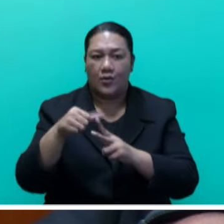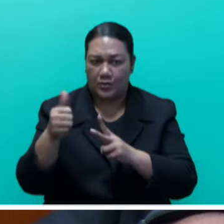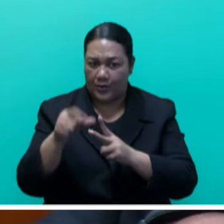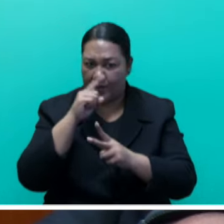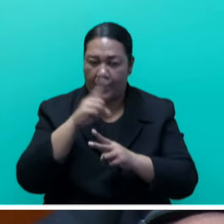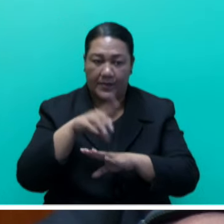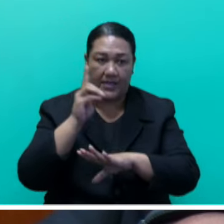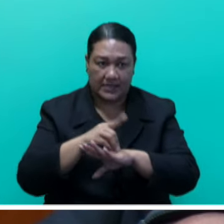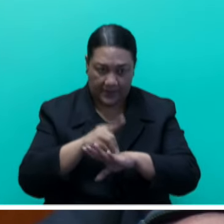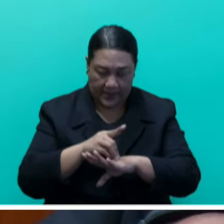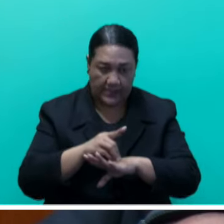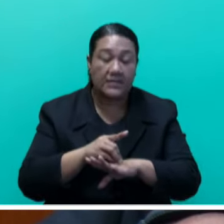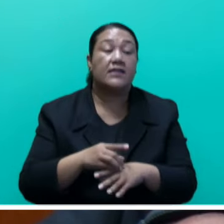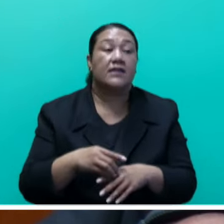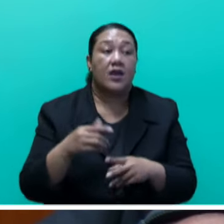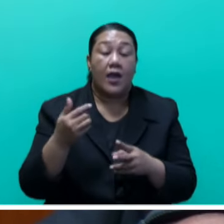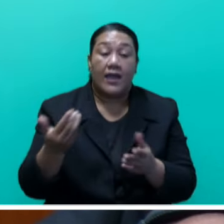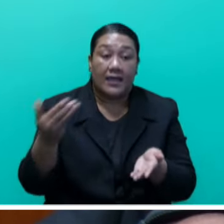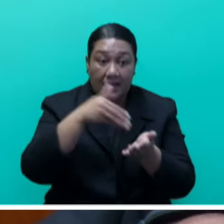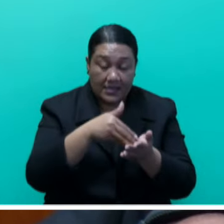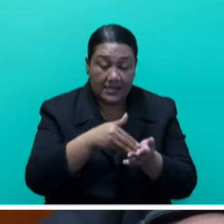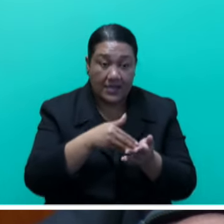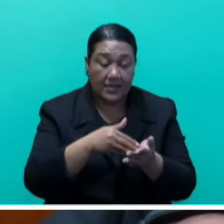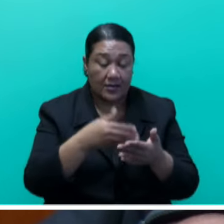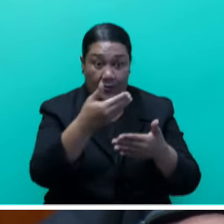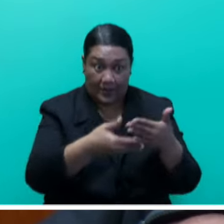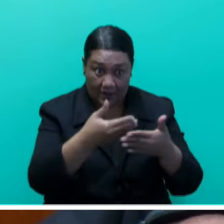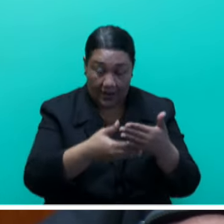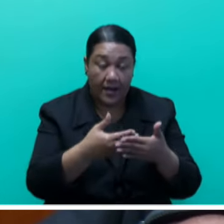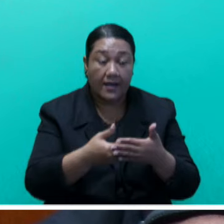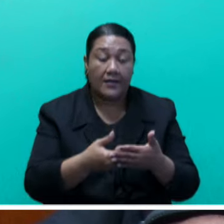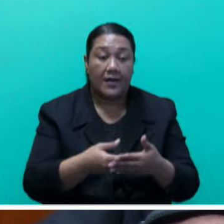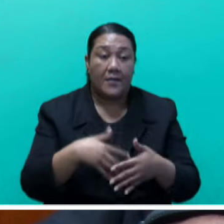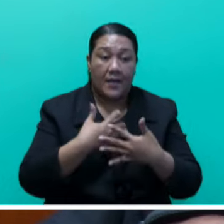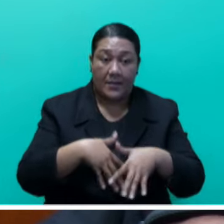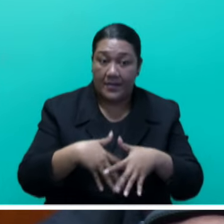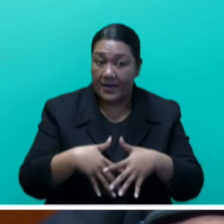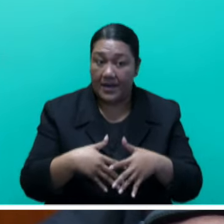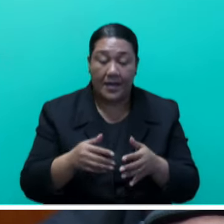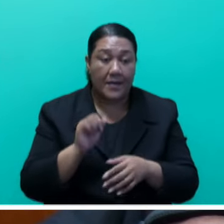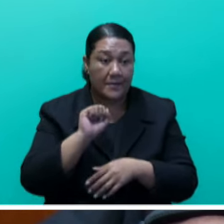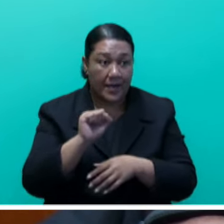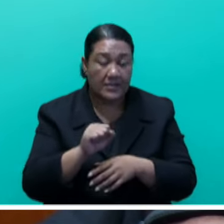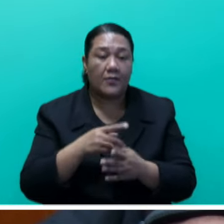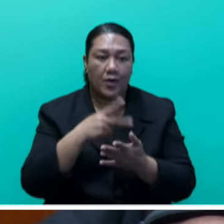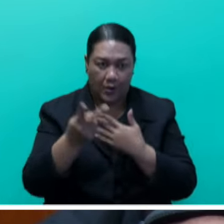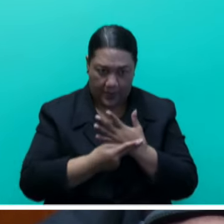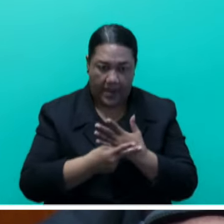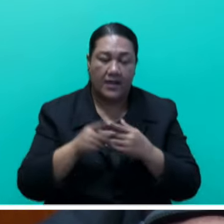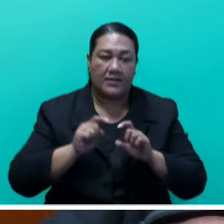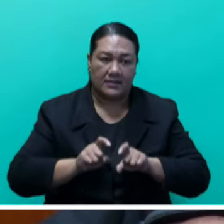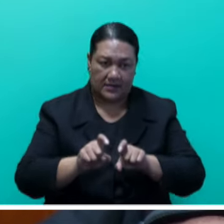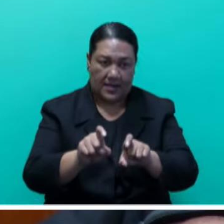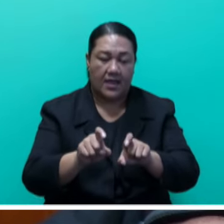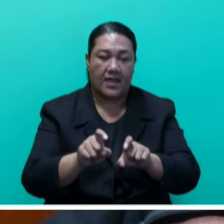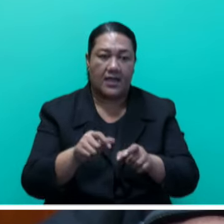subsidize additional modes of transport beyond the public buses. The program will be renamed, as I mentioned, the Transport